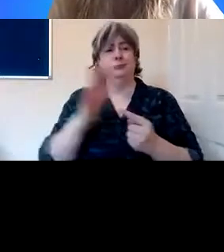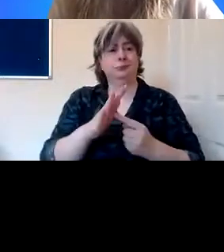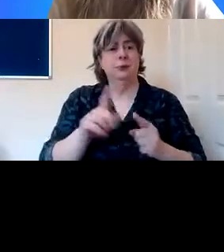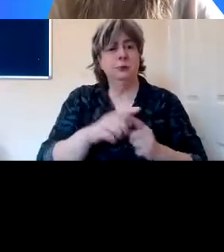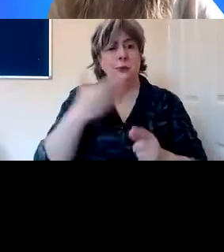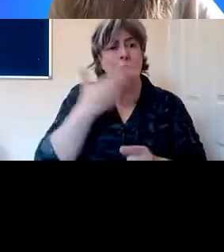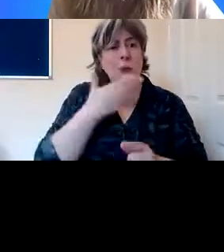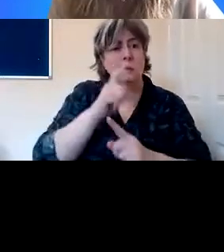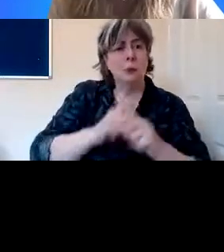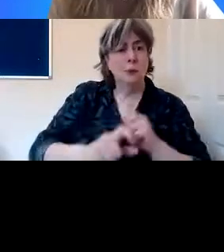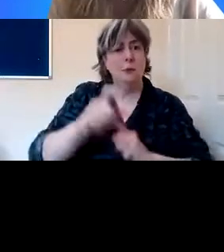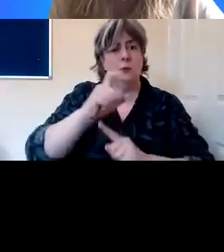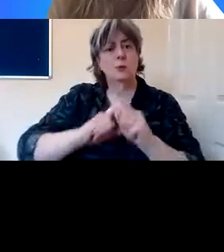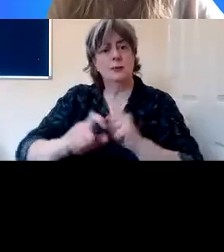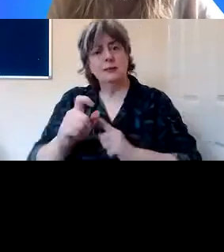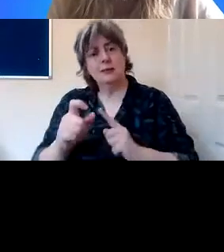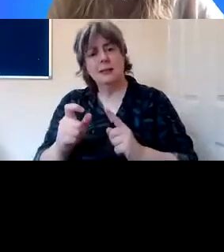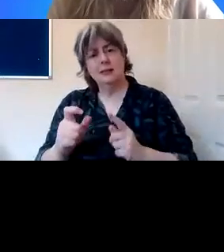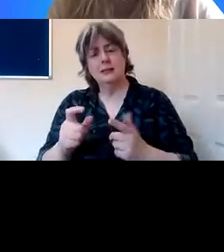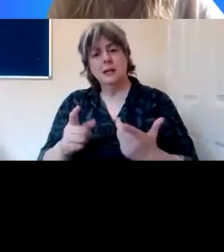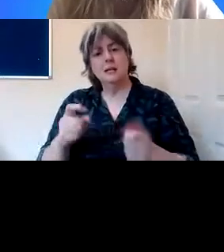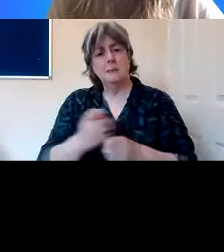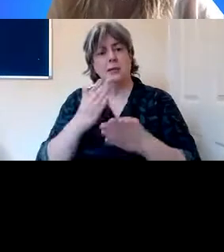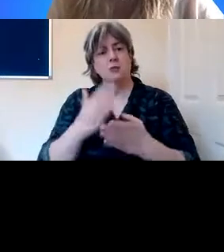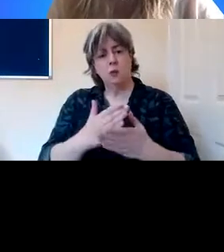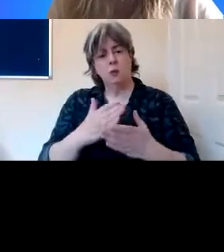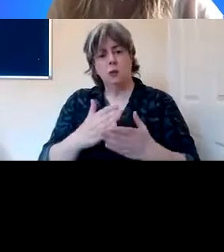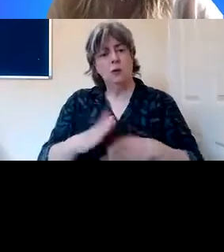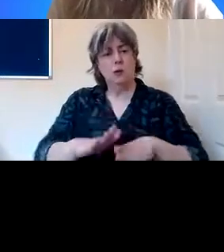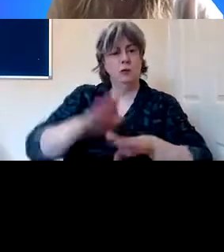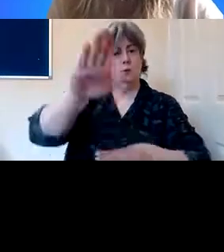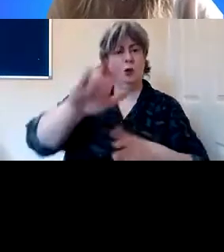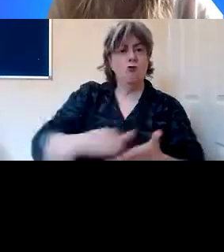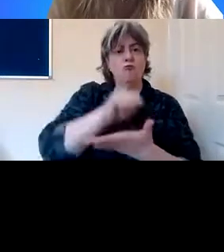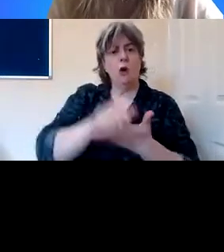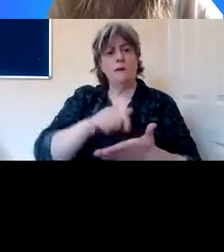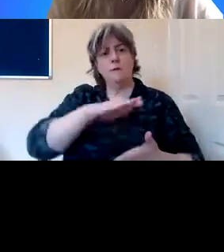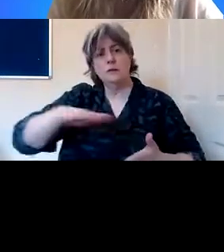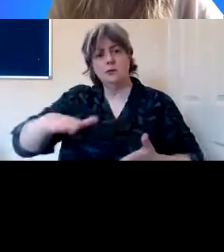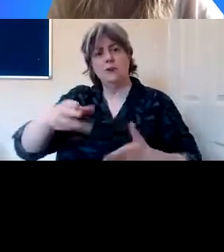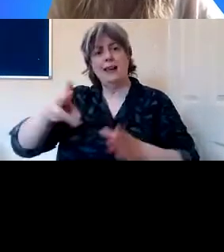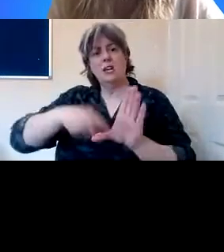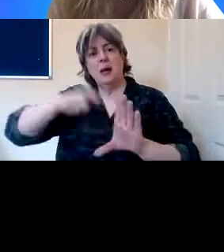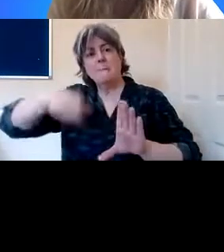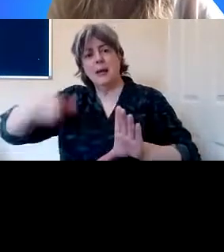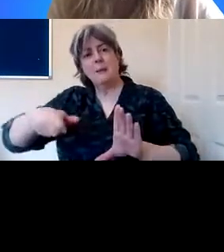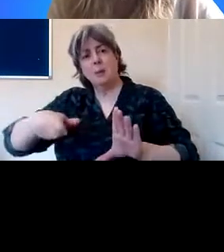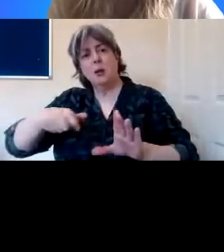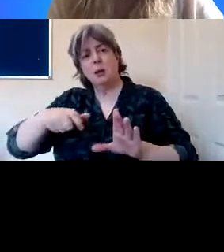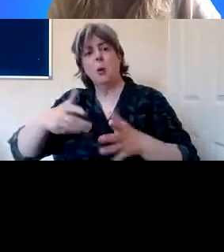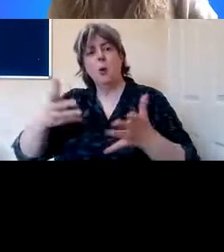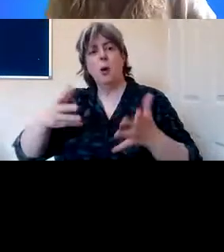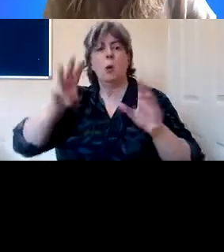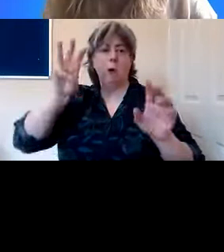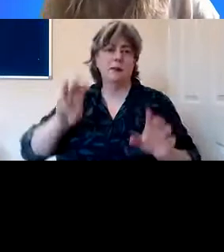journey to ensure that the way forward is one that's right for the children and young people of Wales. And our final key